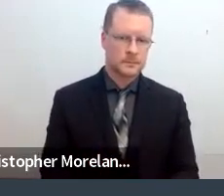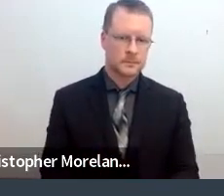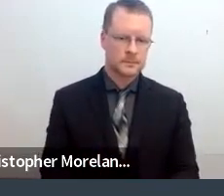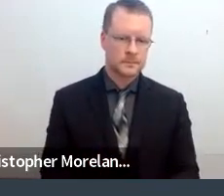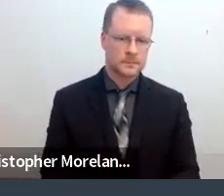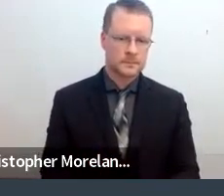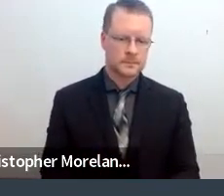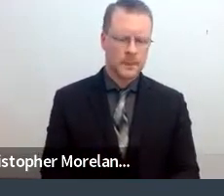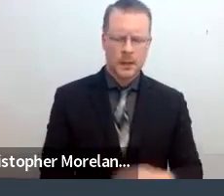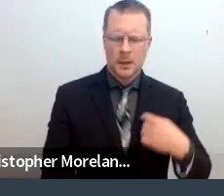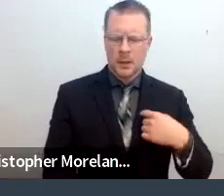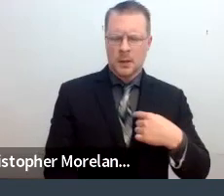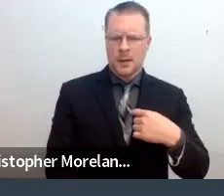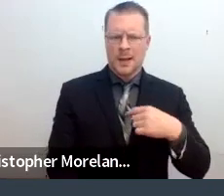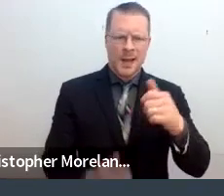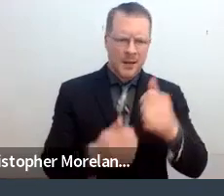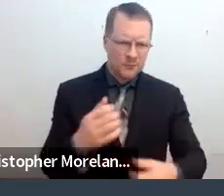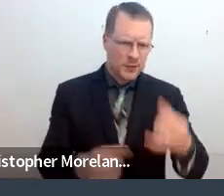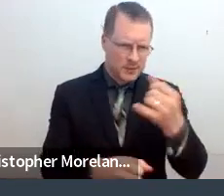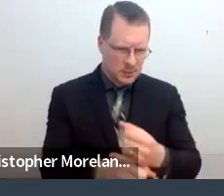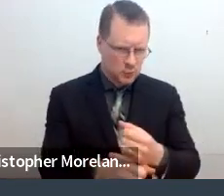of retaliation.